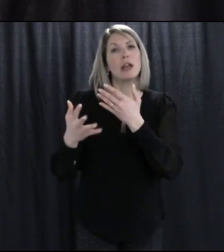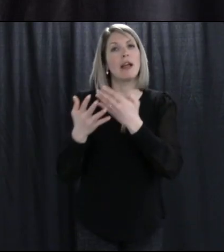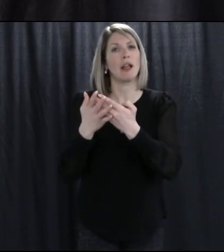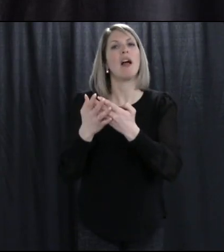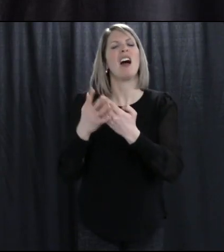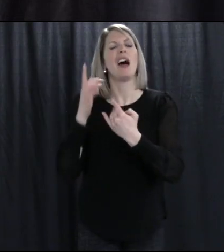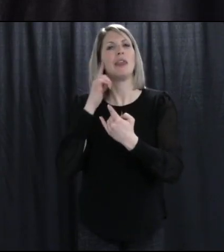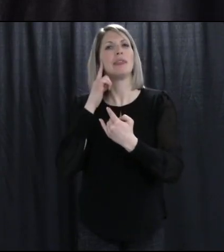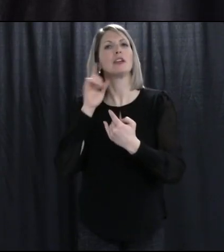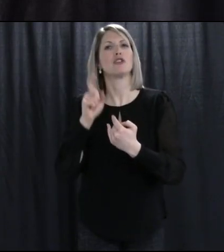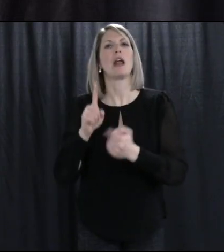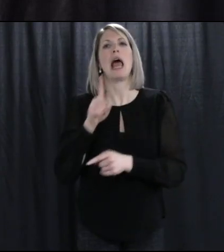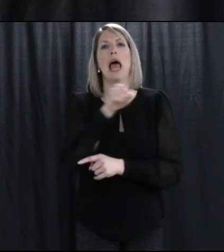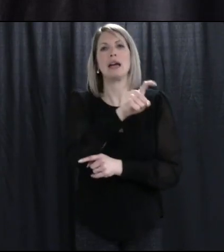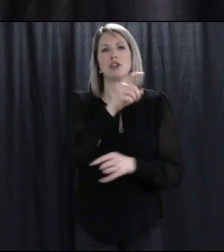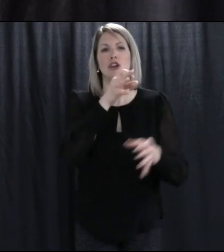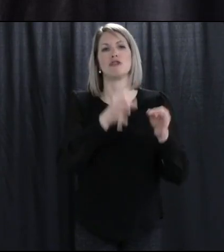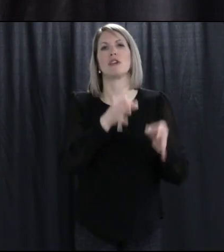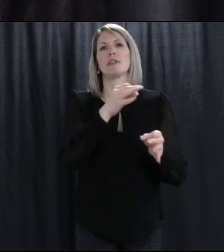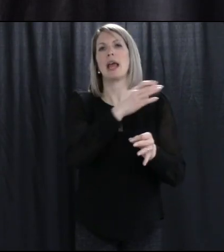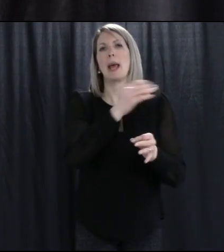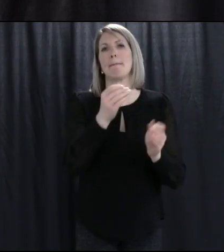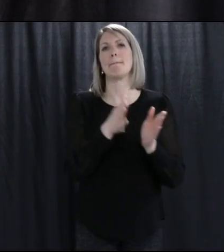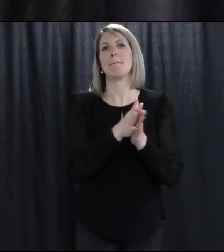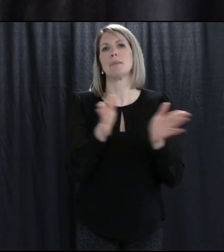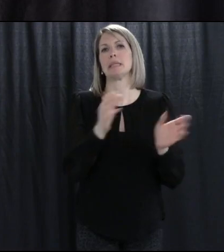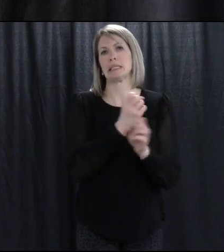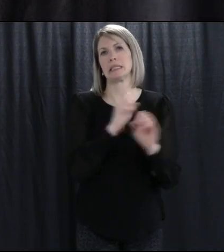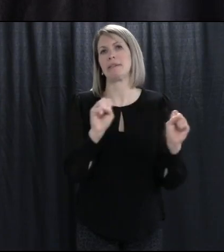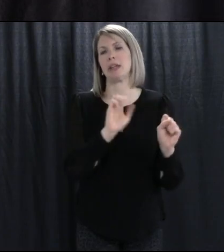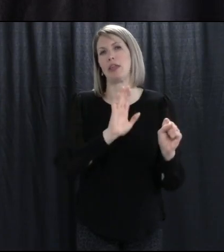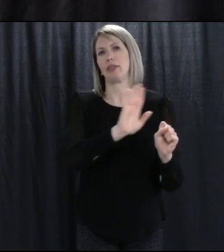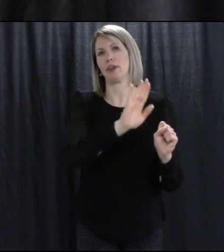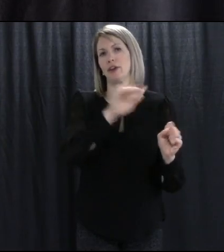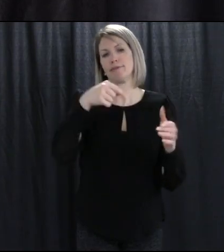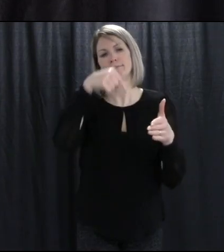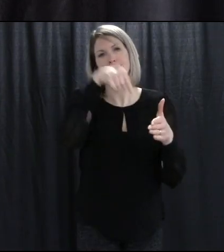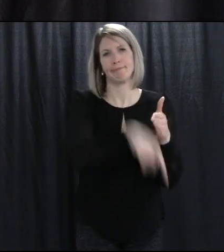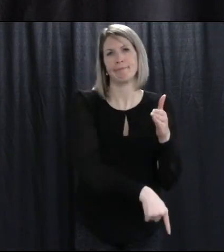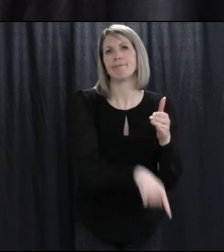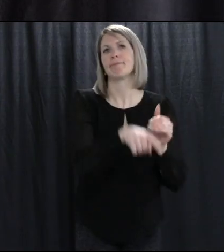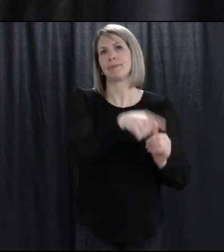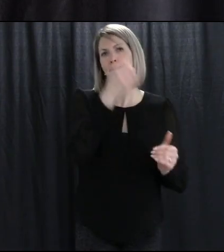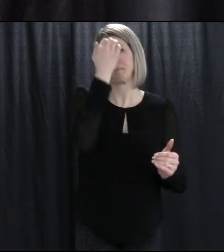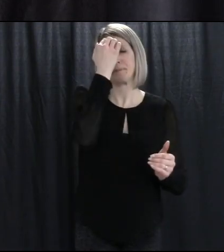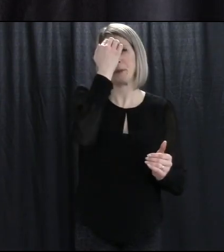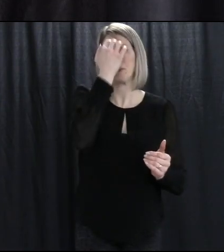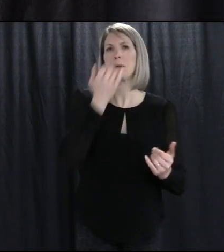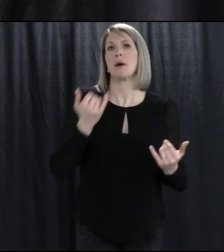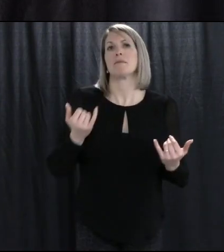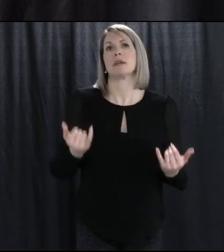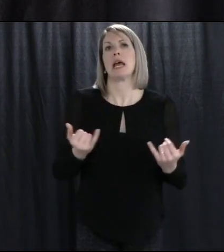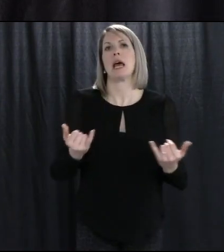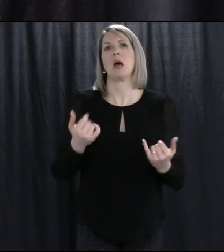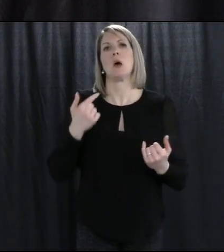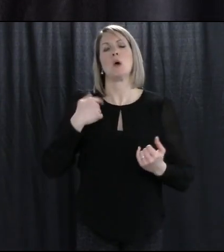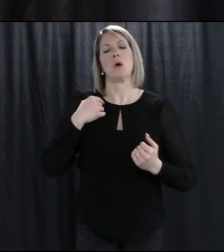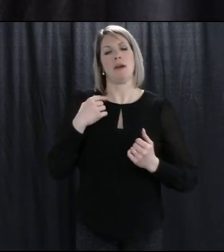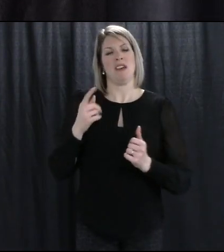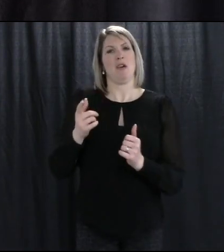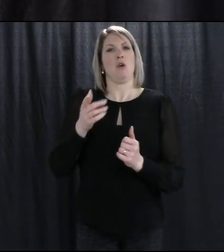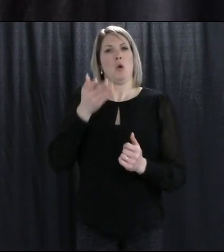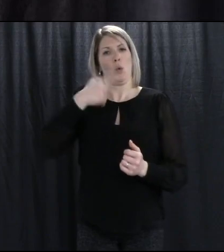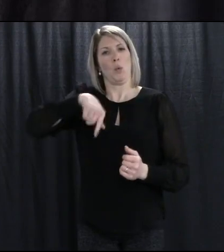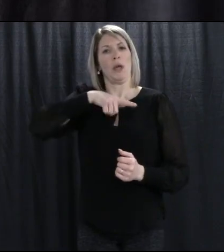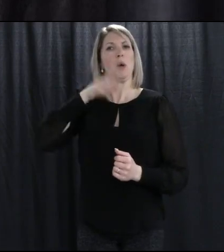suggest you talk to Justice and Public Safety about those. We will have full and complete knowledge of the situation on the 1st of April when